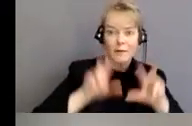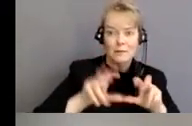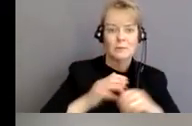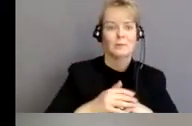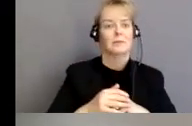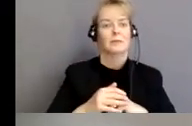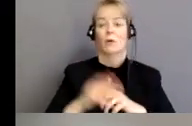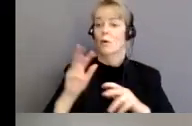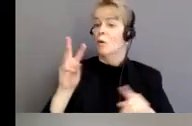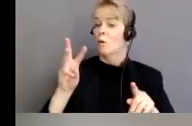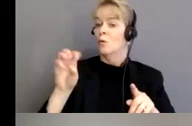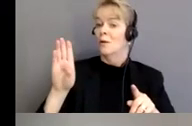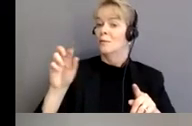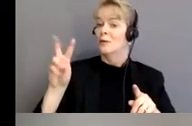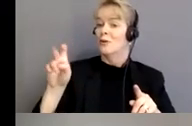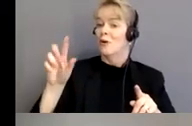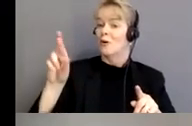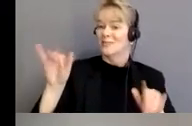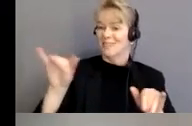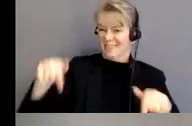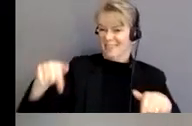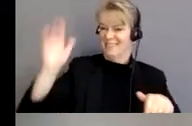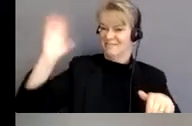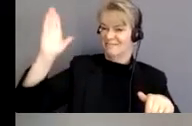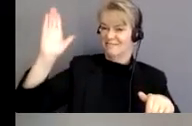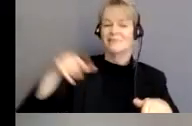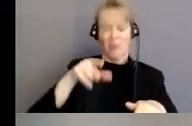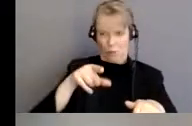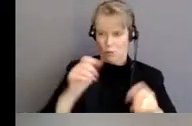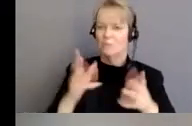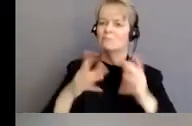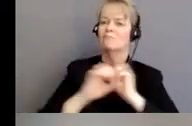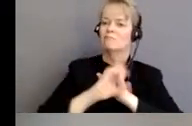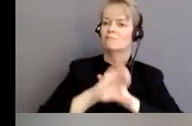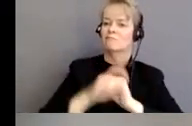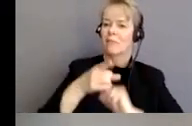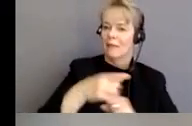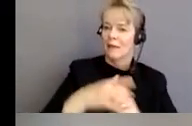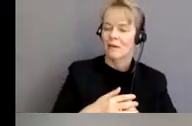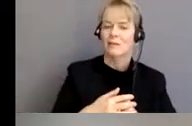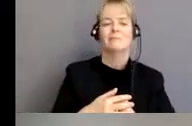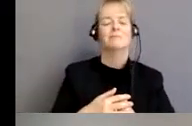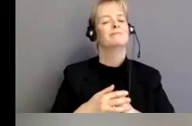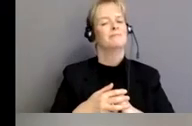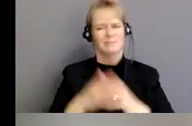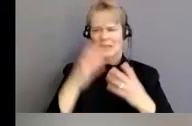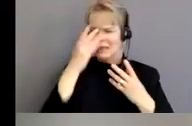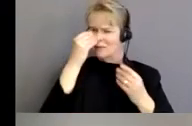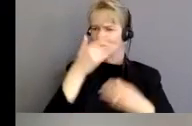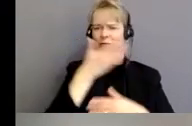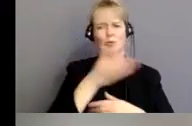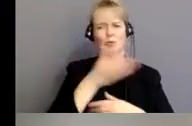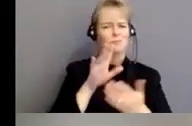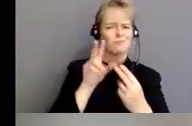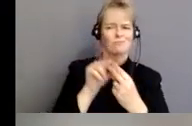of webinars that we're holding. So this is a place where you can, get information on a regular basis, and you can sign up for